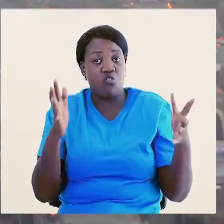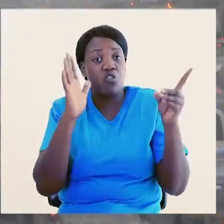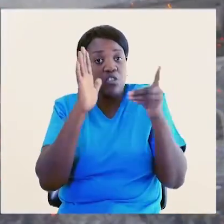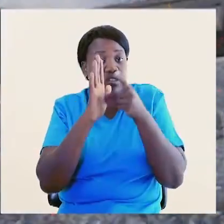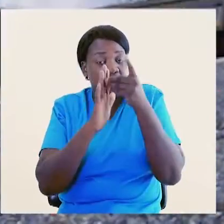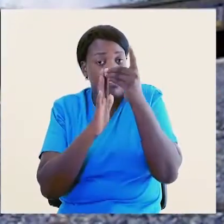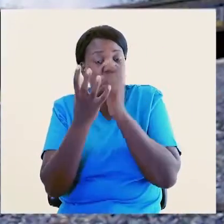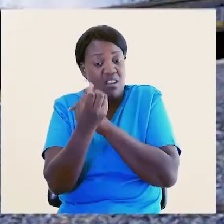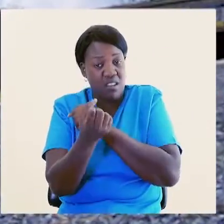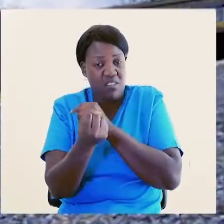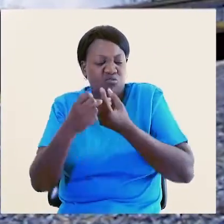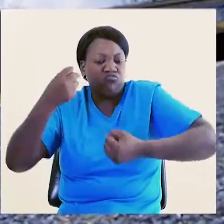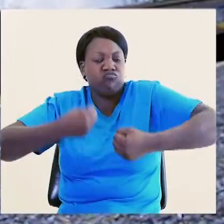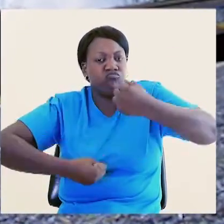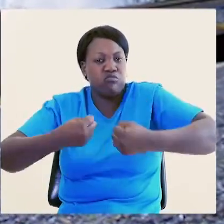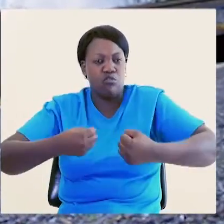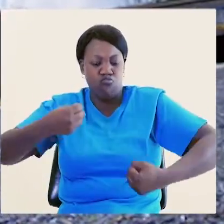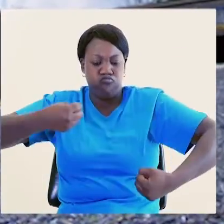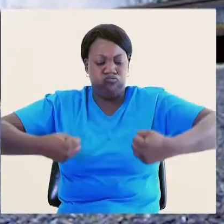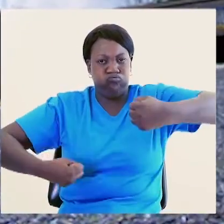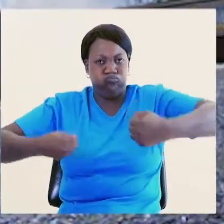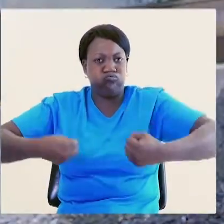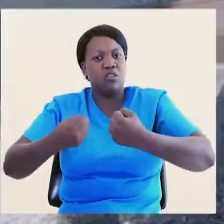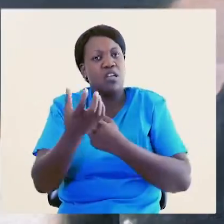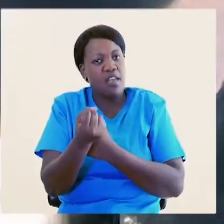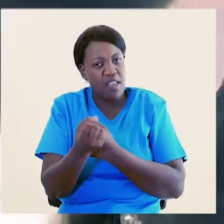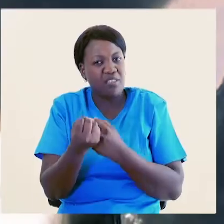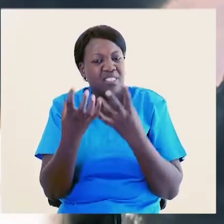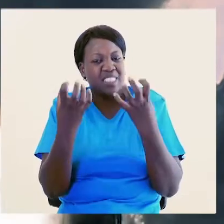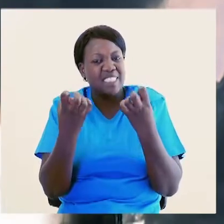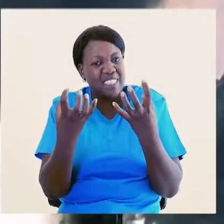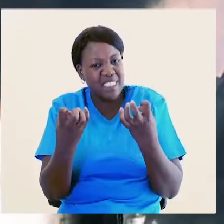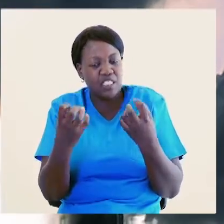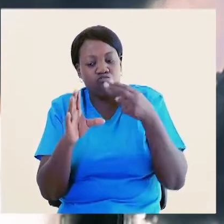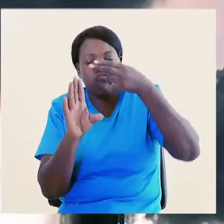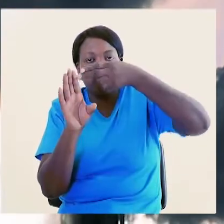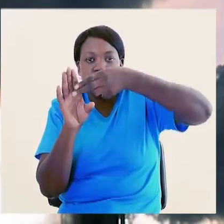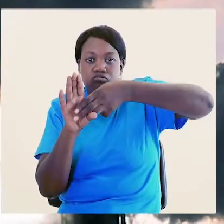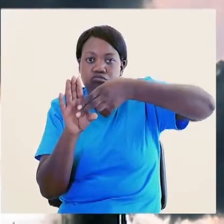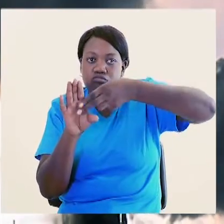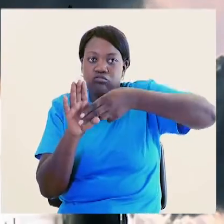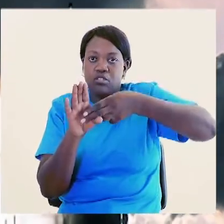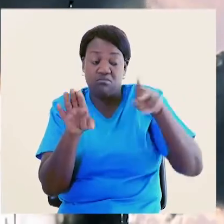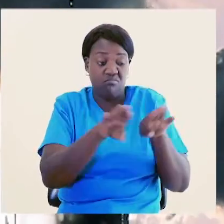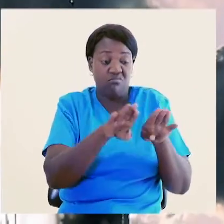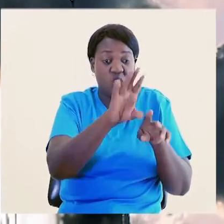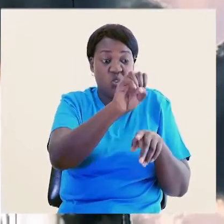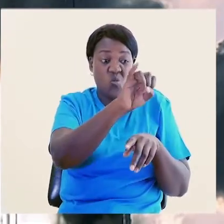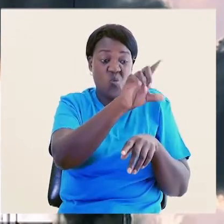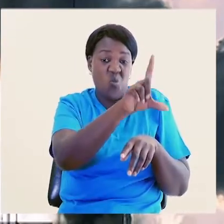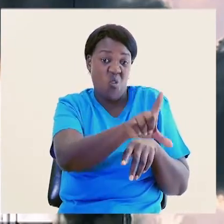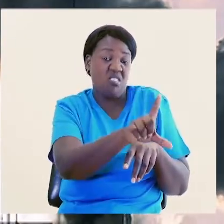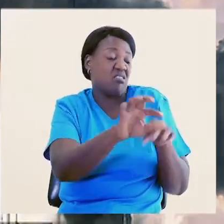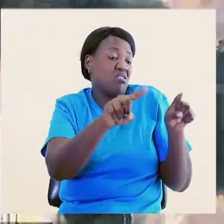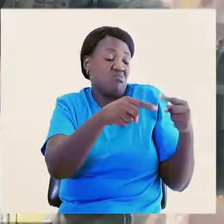a country is, the more cars and trucks are used, which need diesel or petrol, made from oil, burning coal,